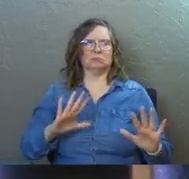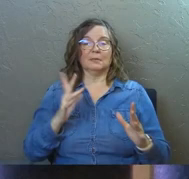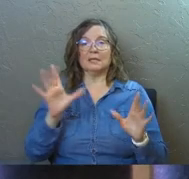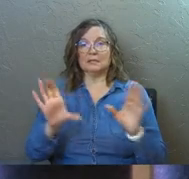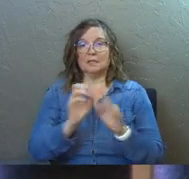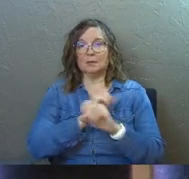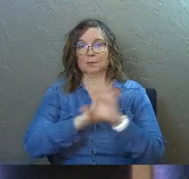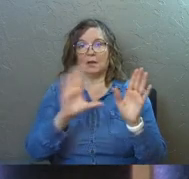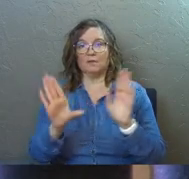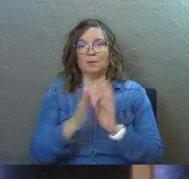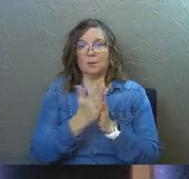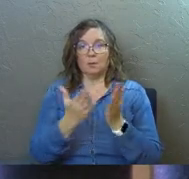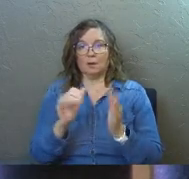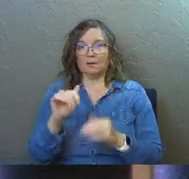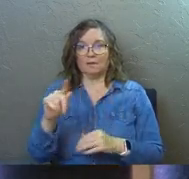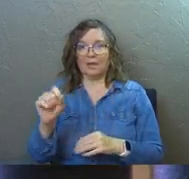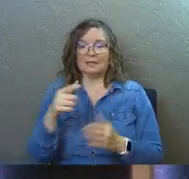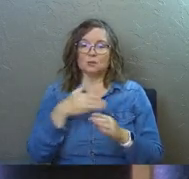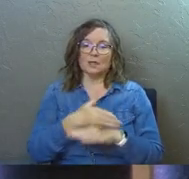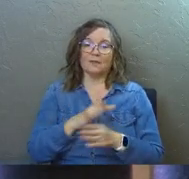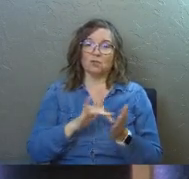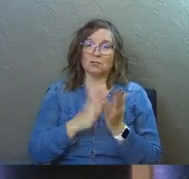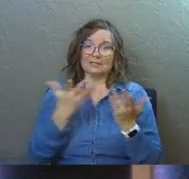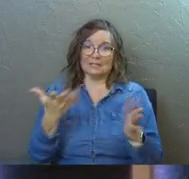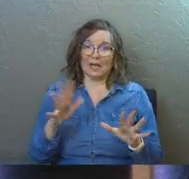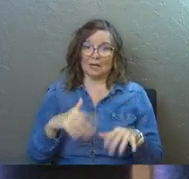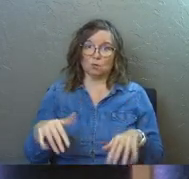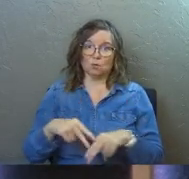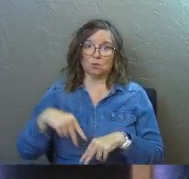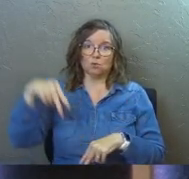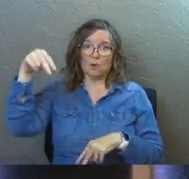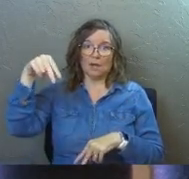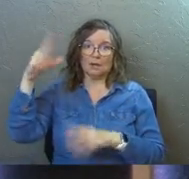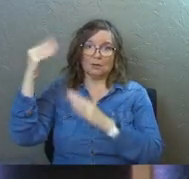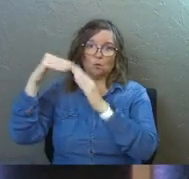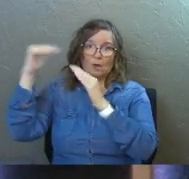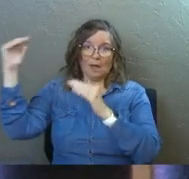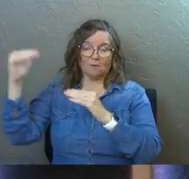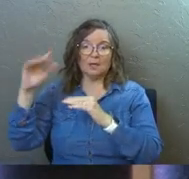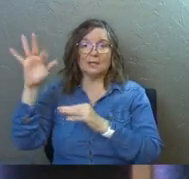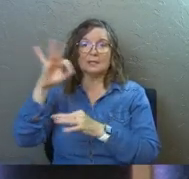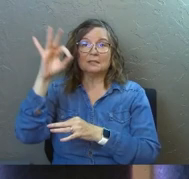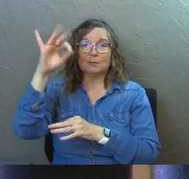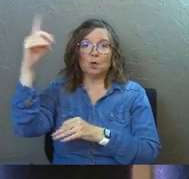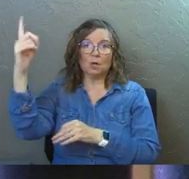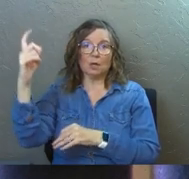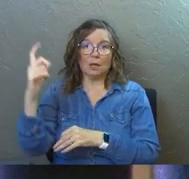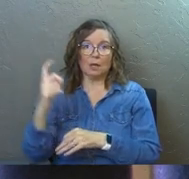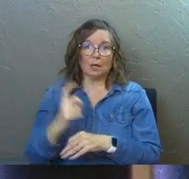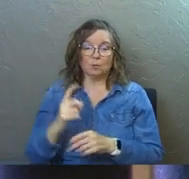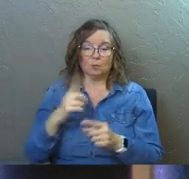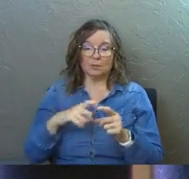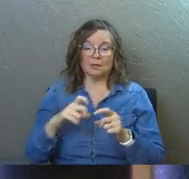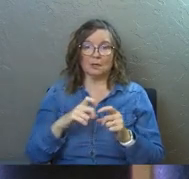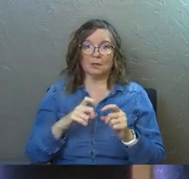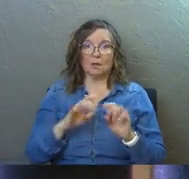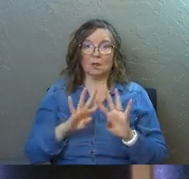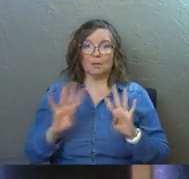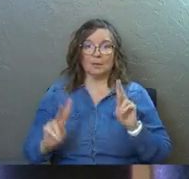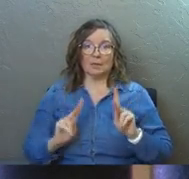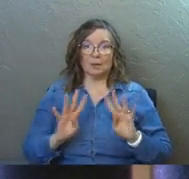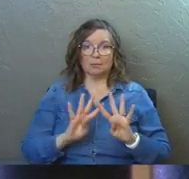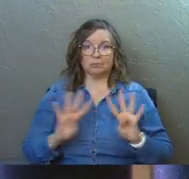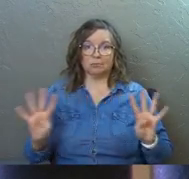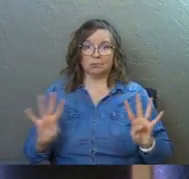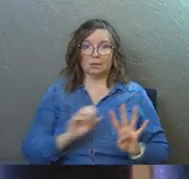bit. Here's a picture from the book of Acts. And this was after Jesus died, was resurrected, went up into heaven. The Spirit came. And when the Spirit came and descended on all